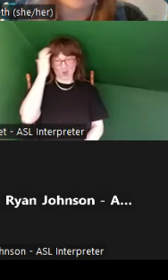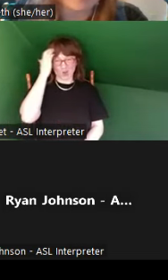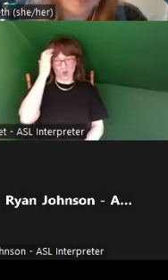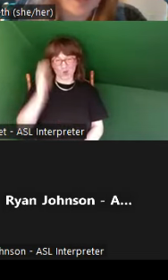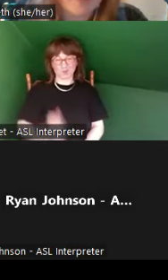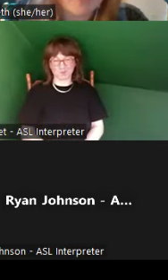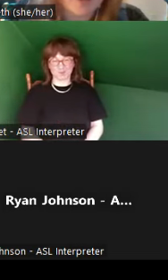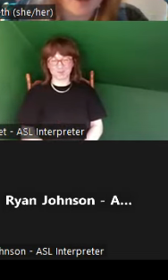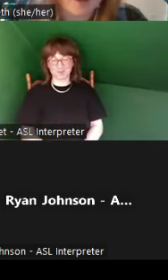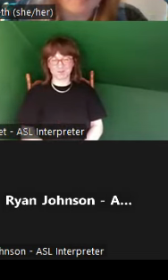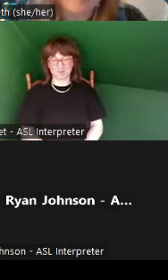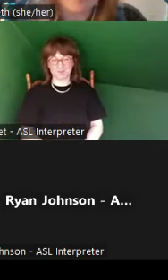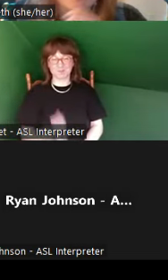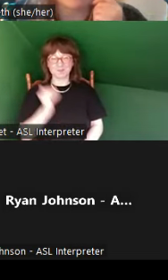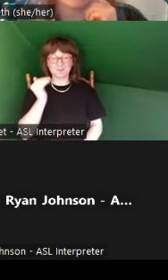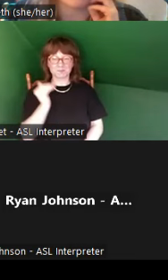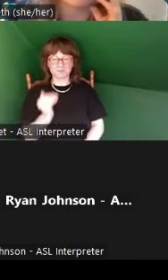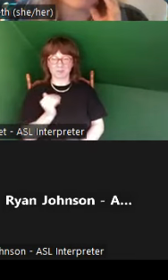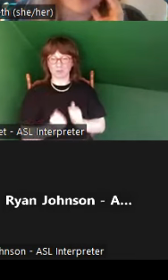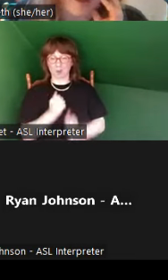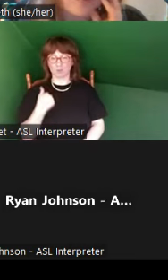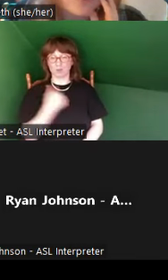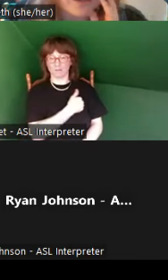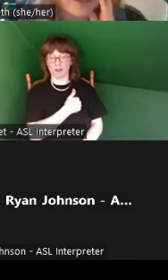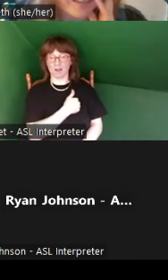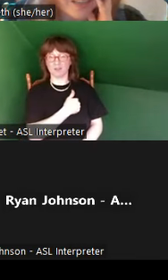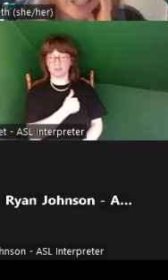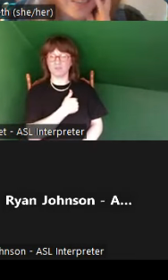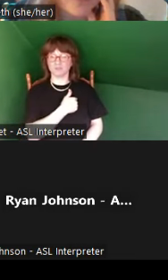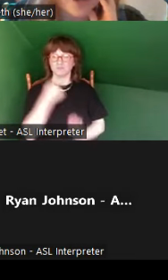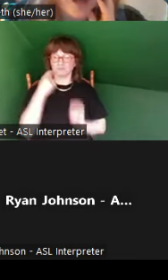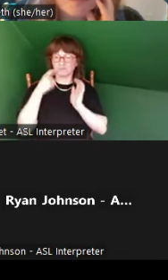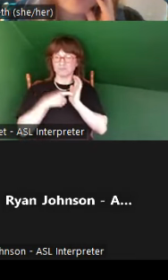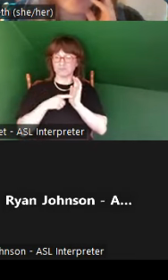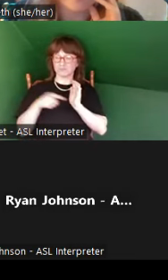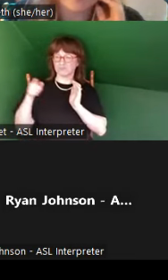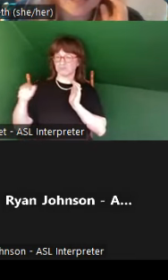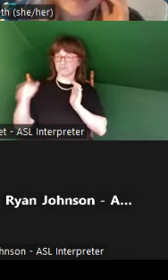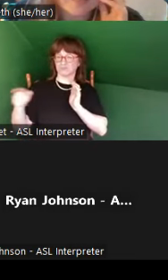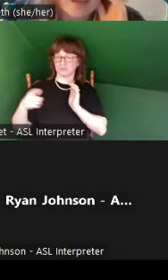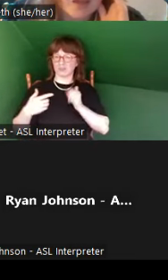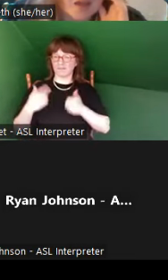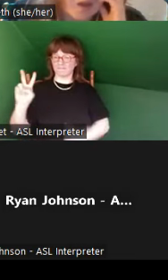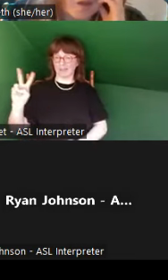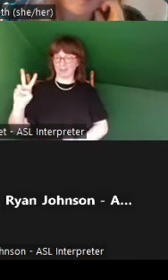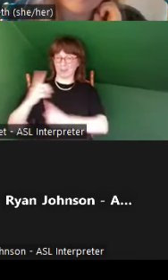Most of us do have victim defendants who reach out to our organizations for help. That's